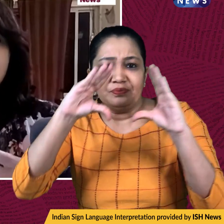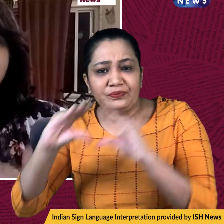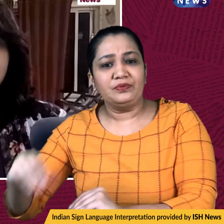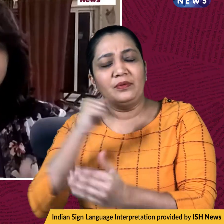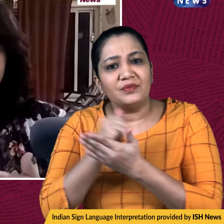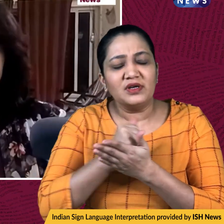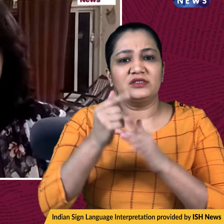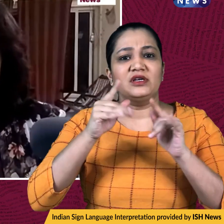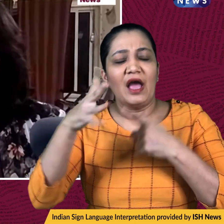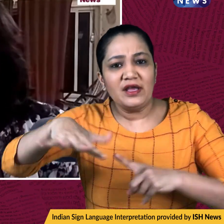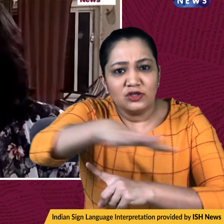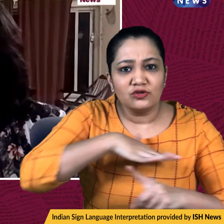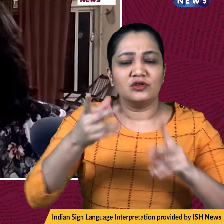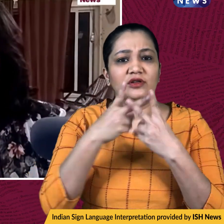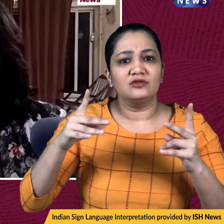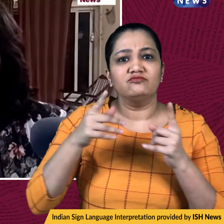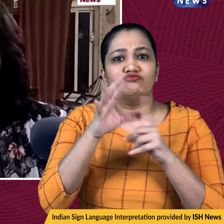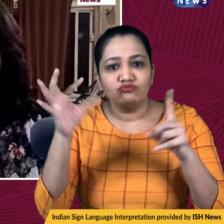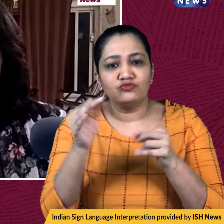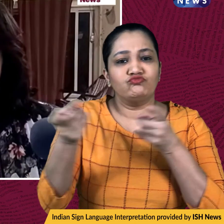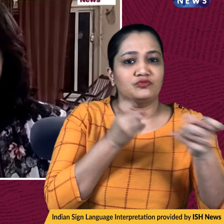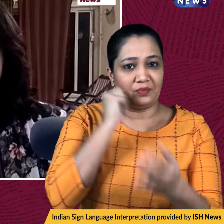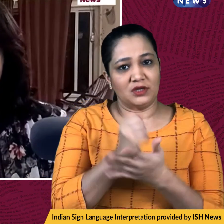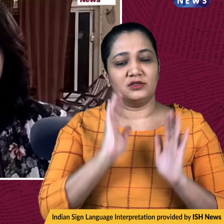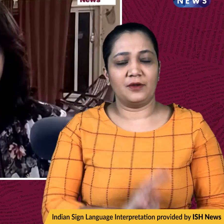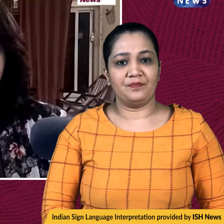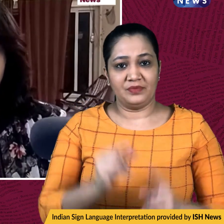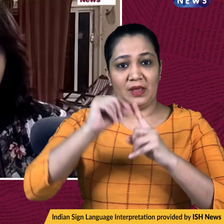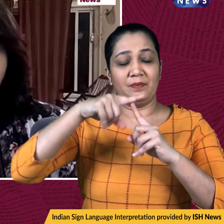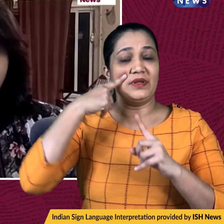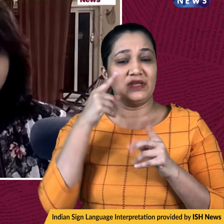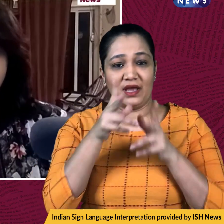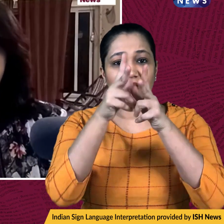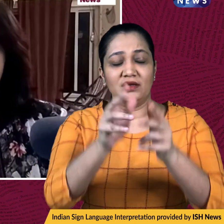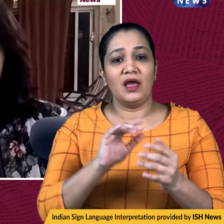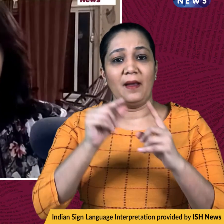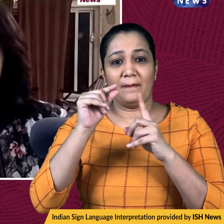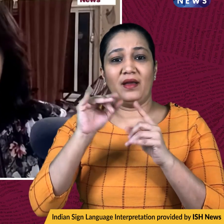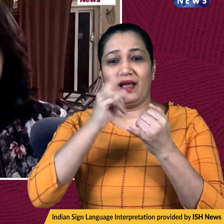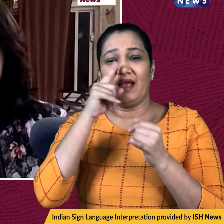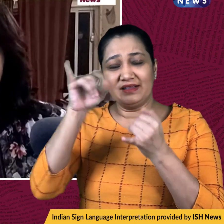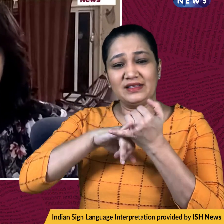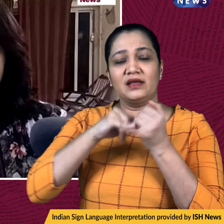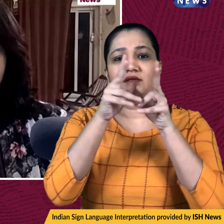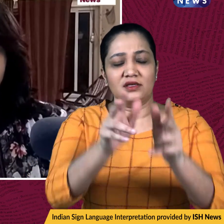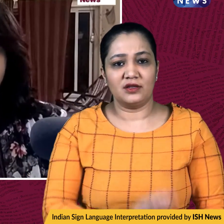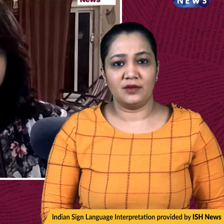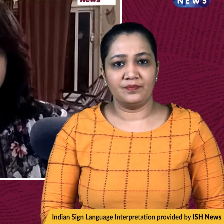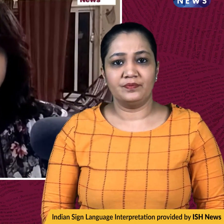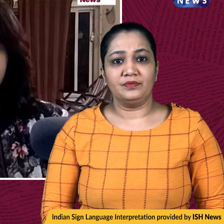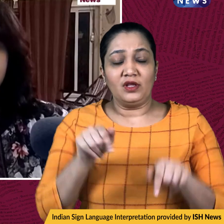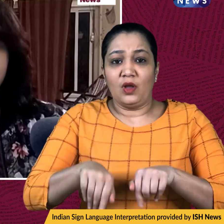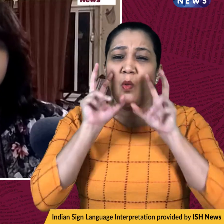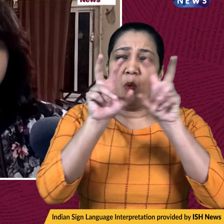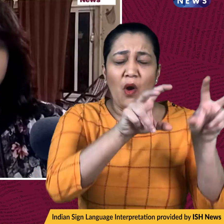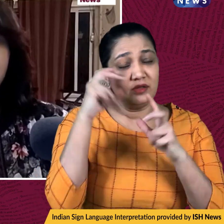implementing situation-specific measures. Now, speaking to PTI, Singh said, and I quote, "We need to continue to remain